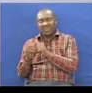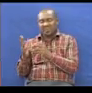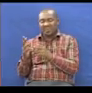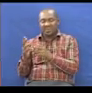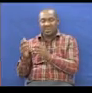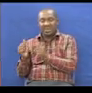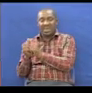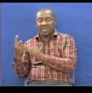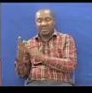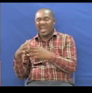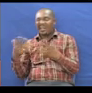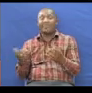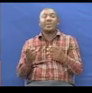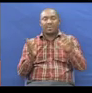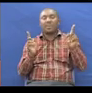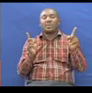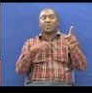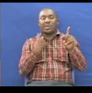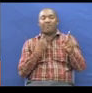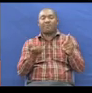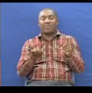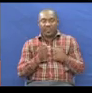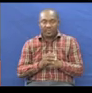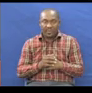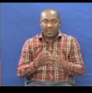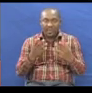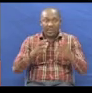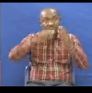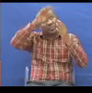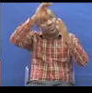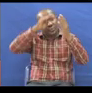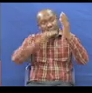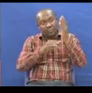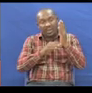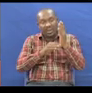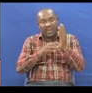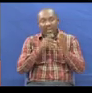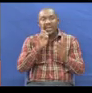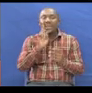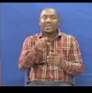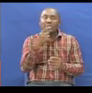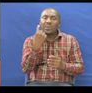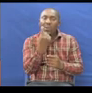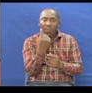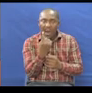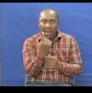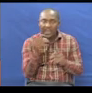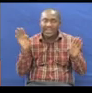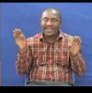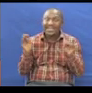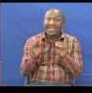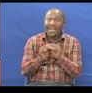the numbers whose product is 96. But out of this one here, it is only one pair whose